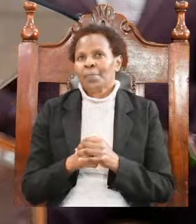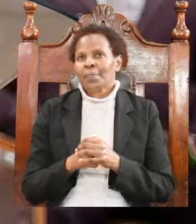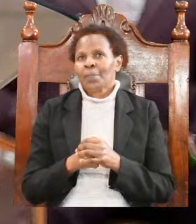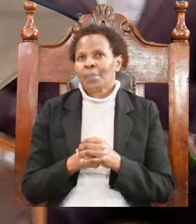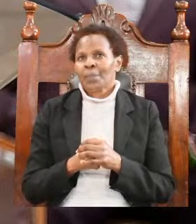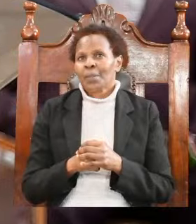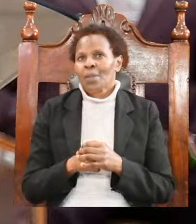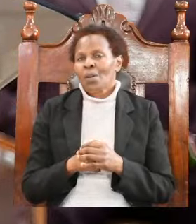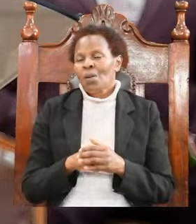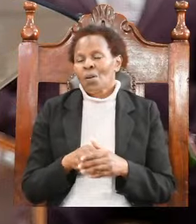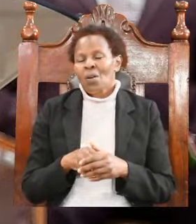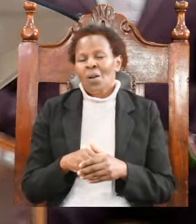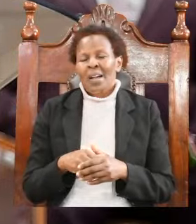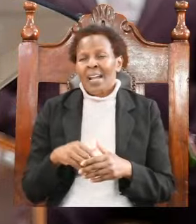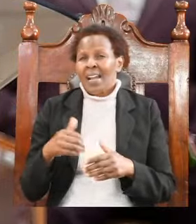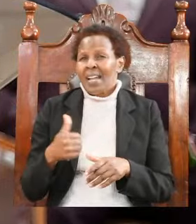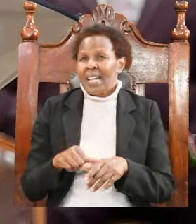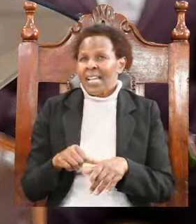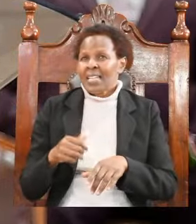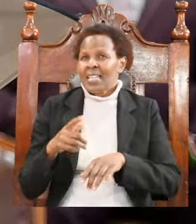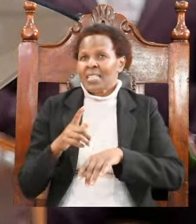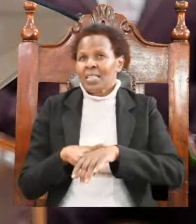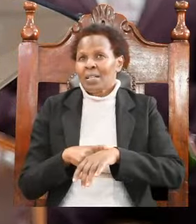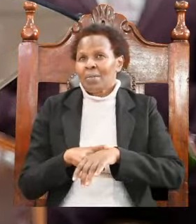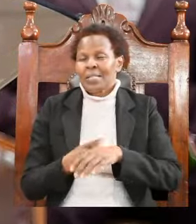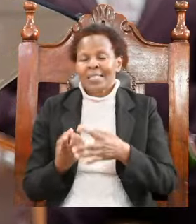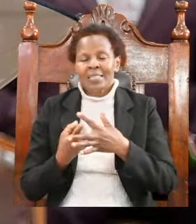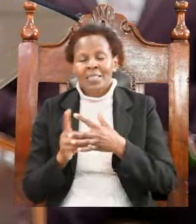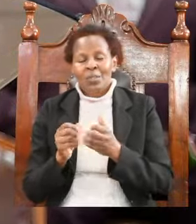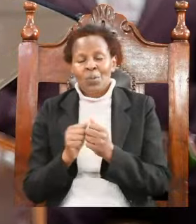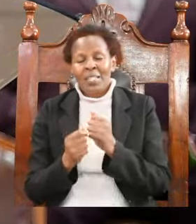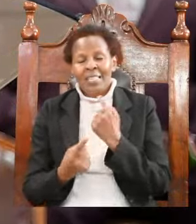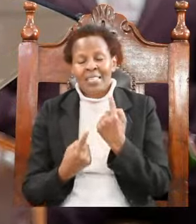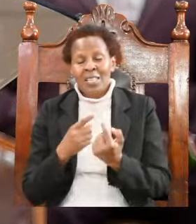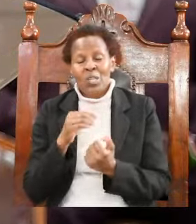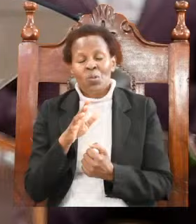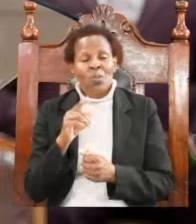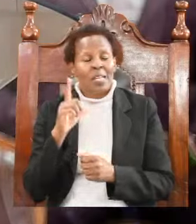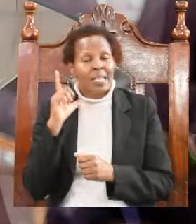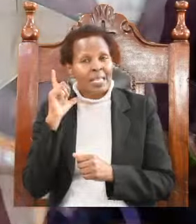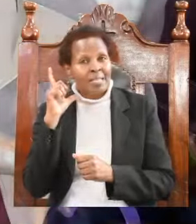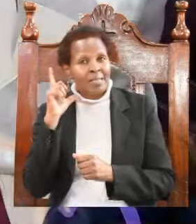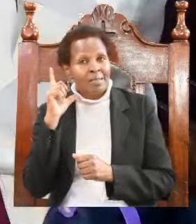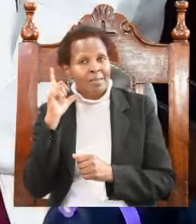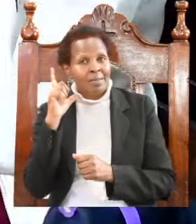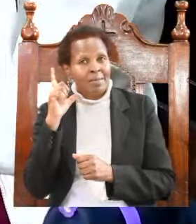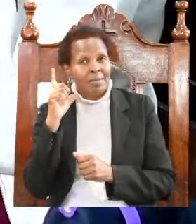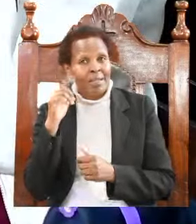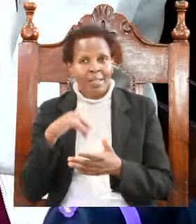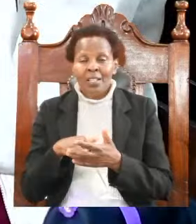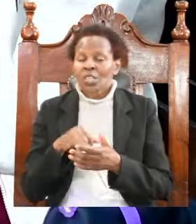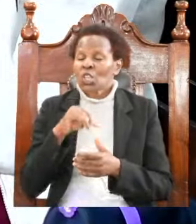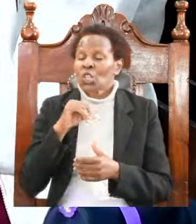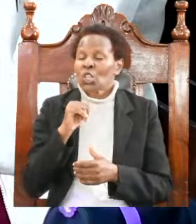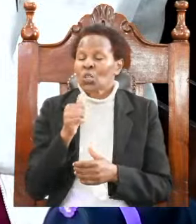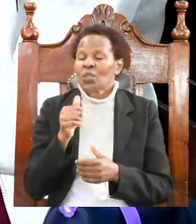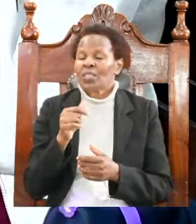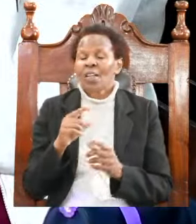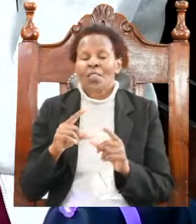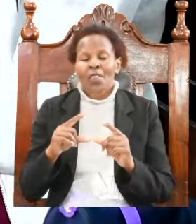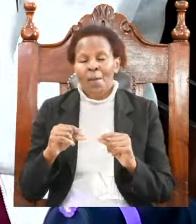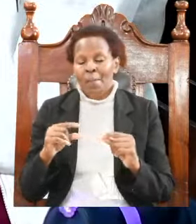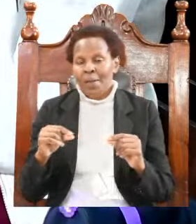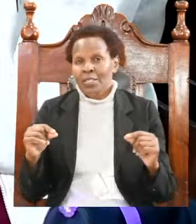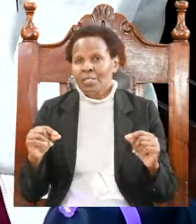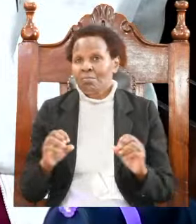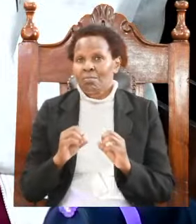1. Whenever someone starts by telling you, listen, that is not the message. Whenever